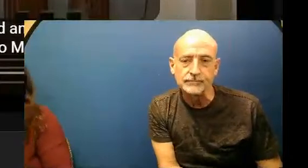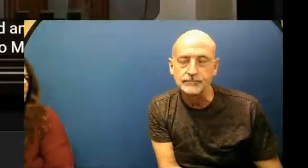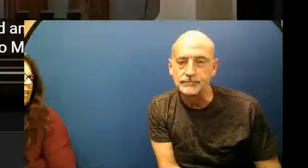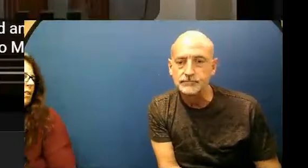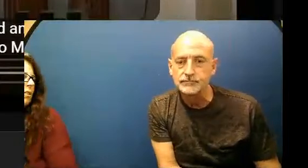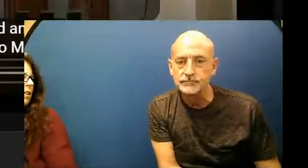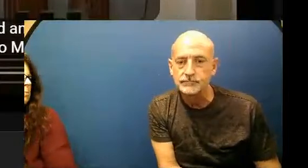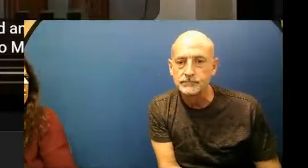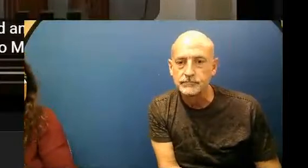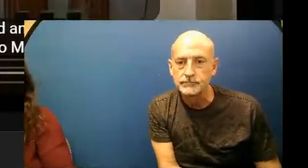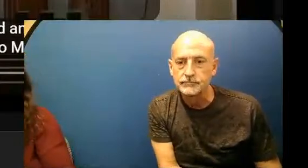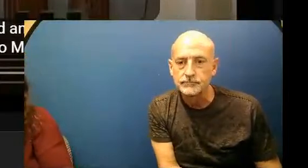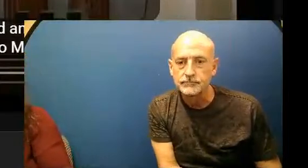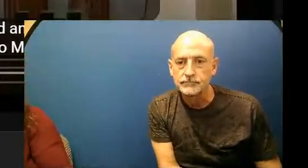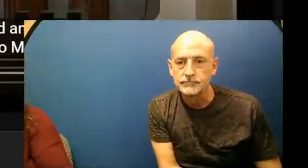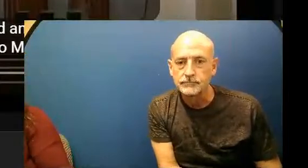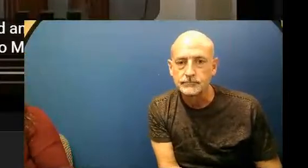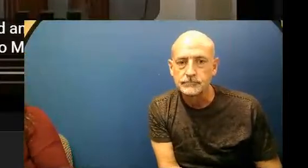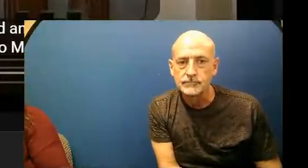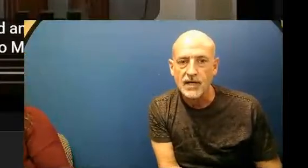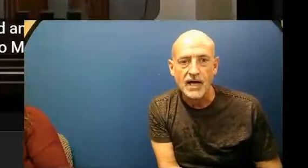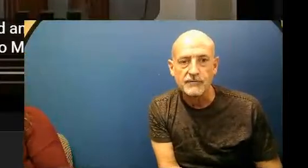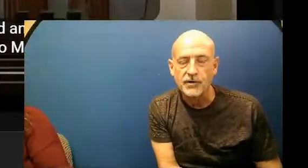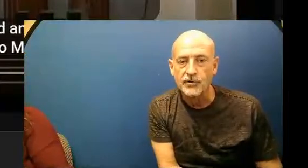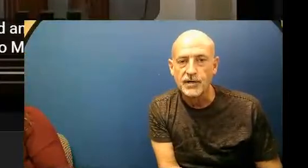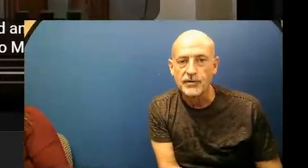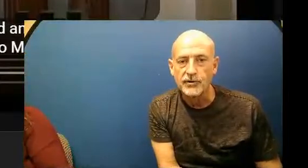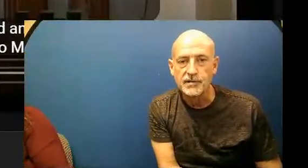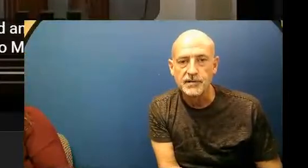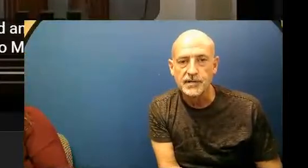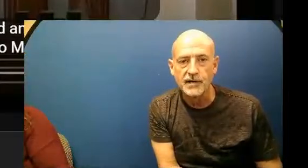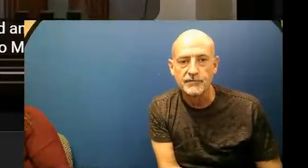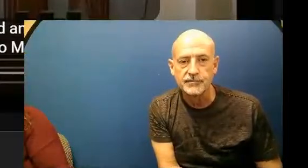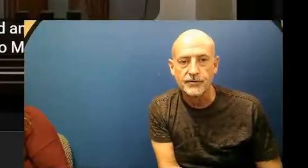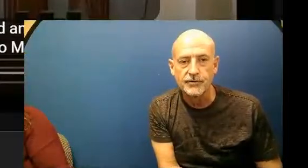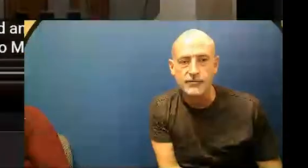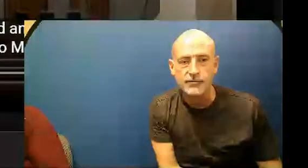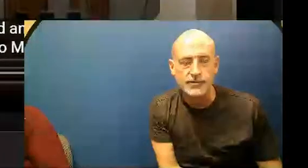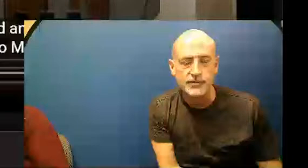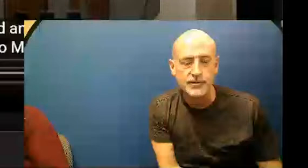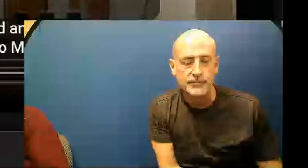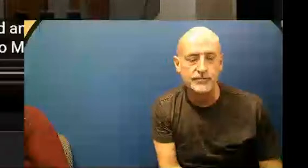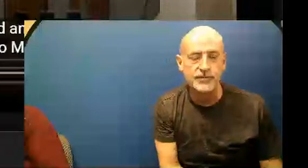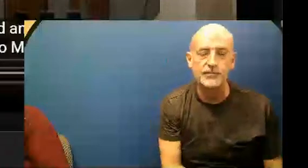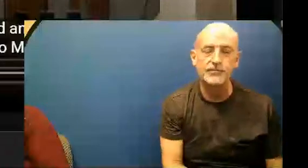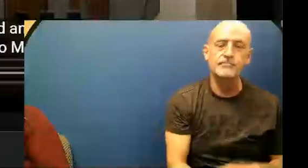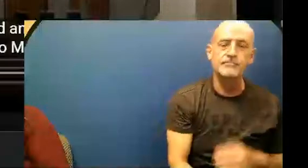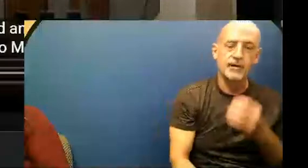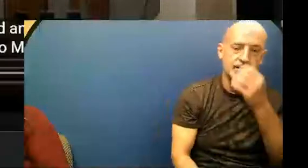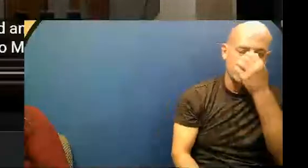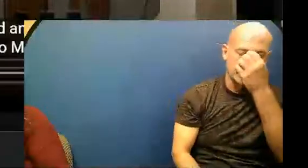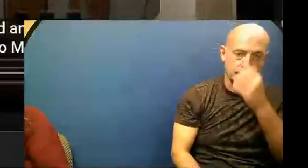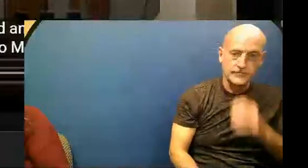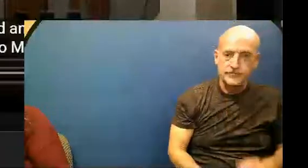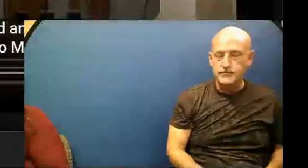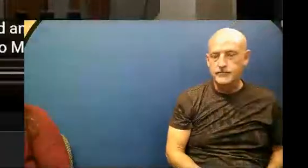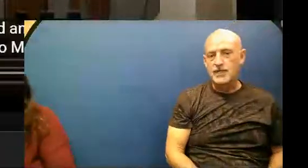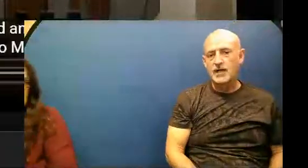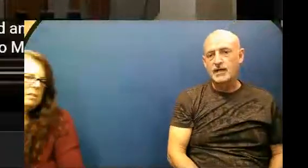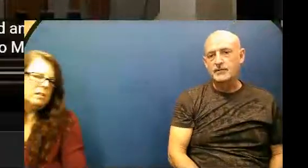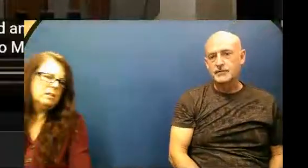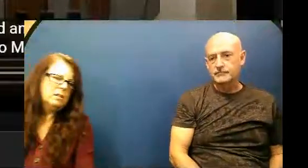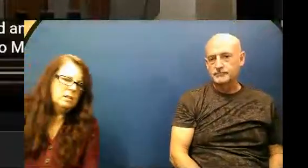Where's Kavanaugh? I haven't heard him. Am I missing him? I haven't heard him either. He has kind of a certain voice that you would recognize.